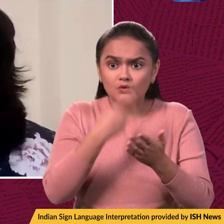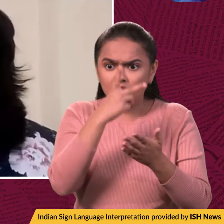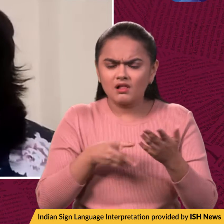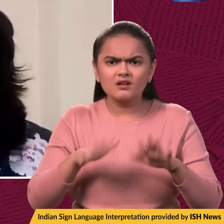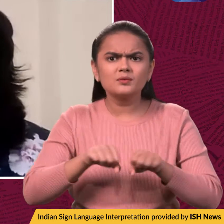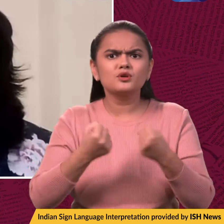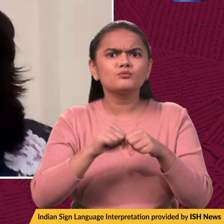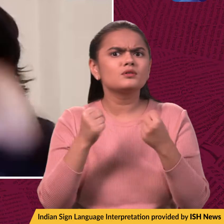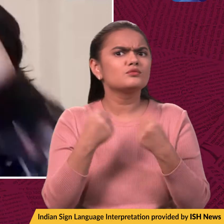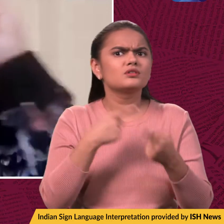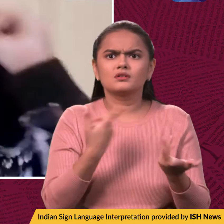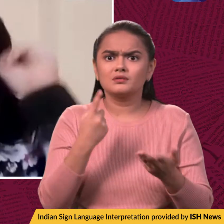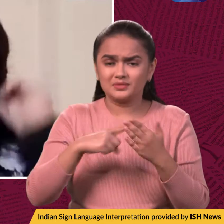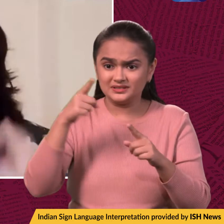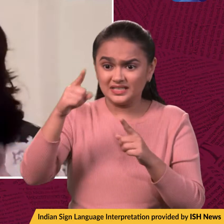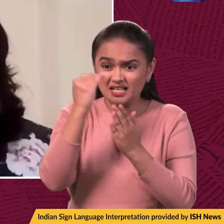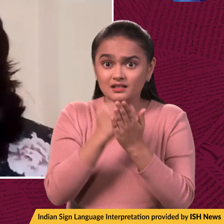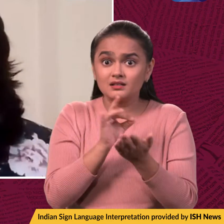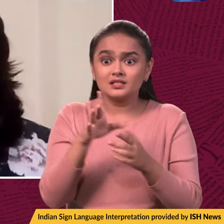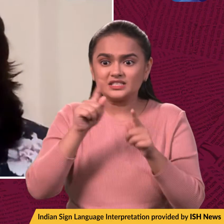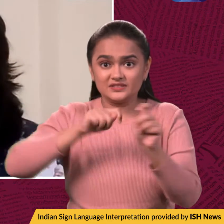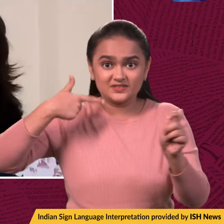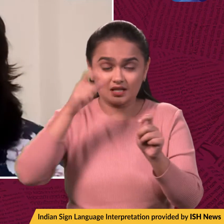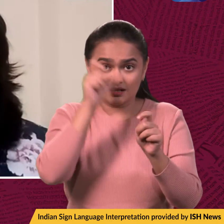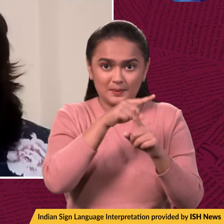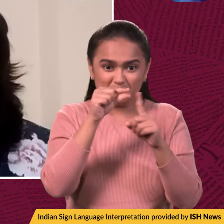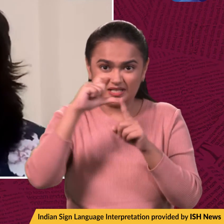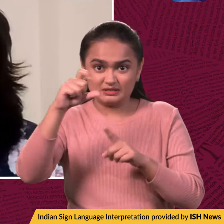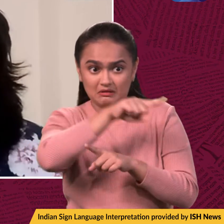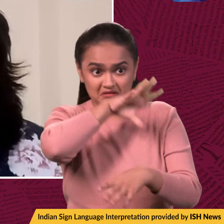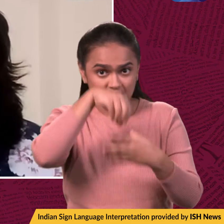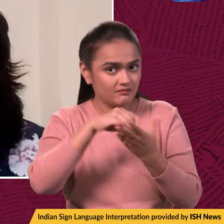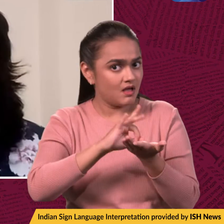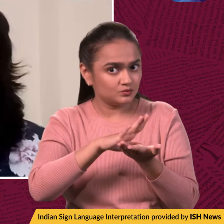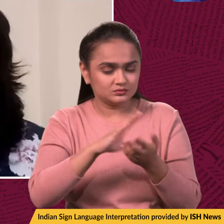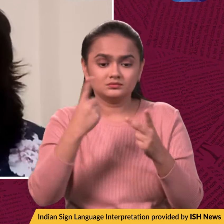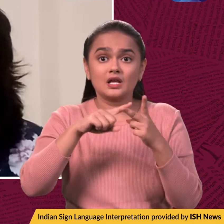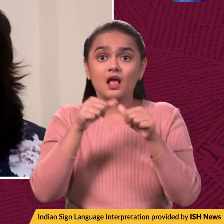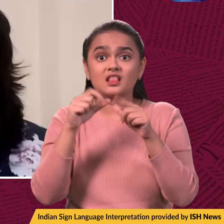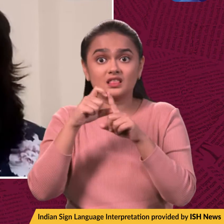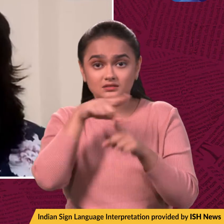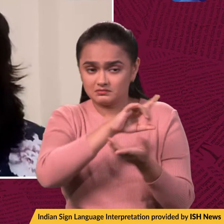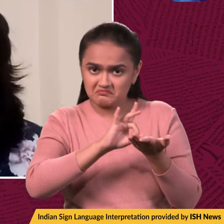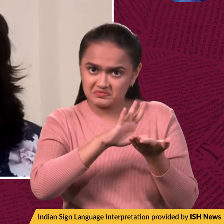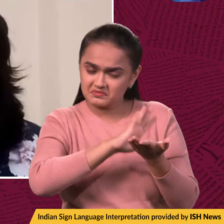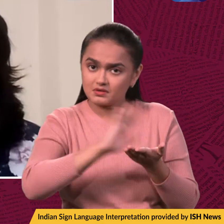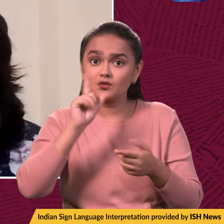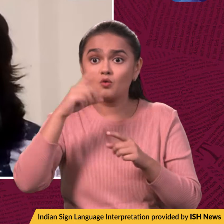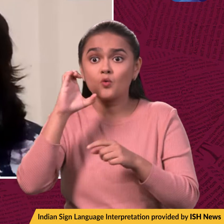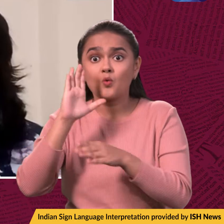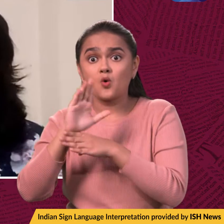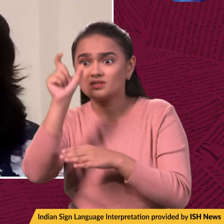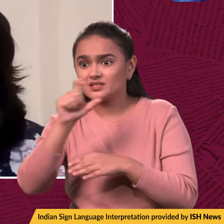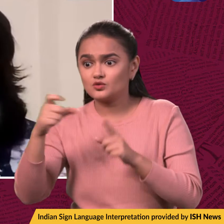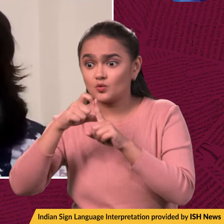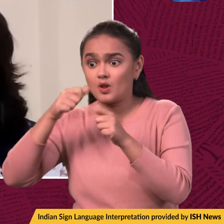rules. The list of suspended MPs includes Shiv Sena's Priyanka Chaturvedi and Anil Desai, Trinamool Congress's Dola